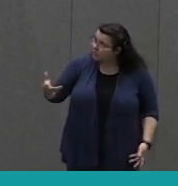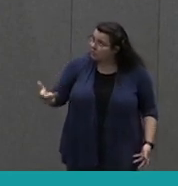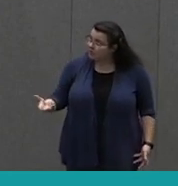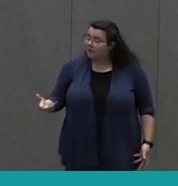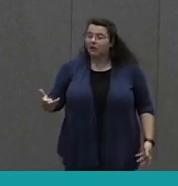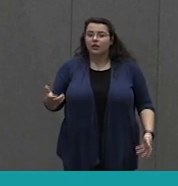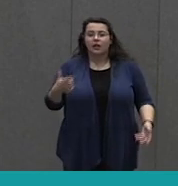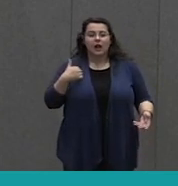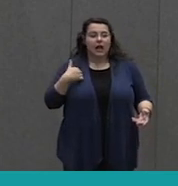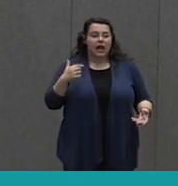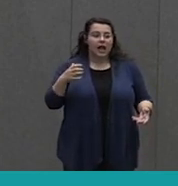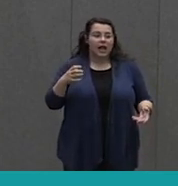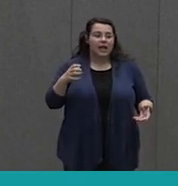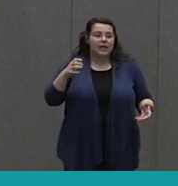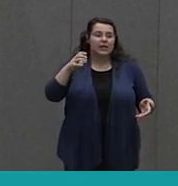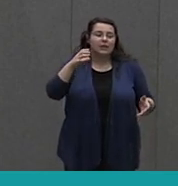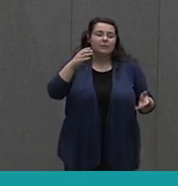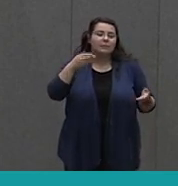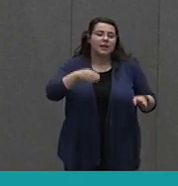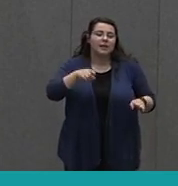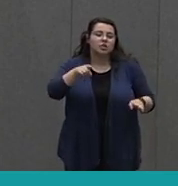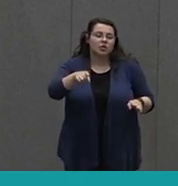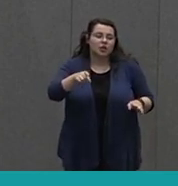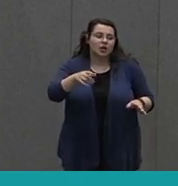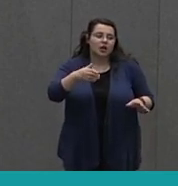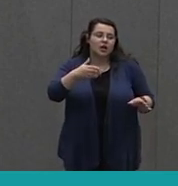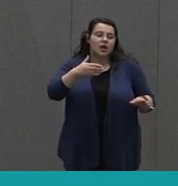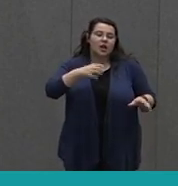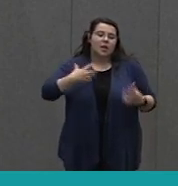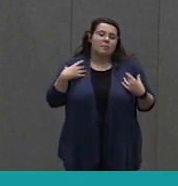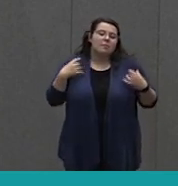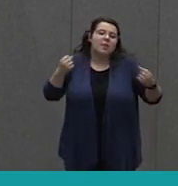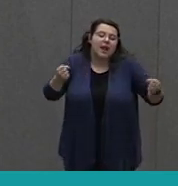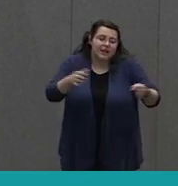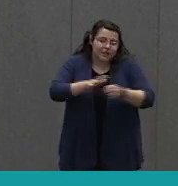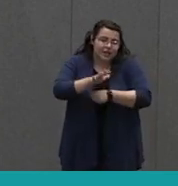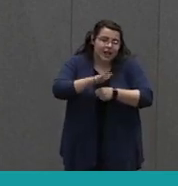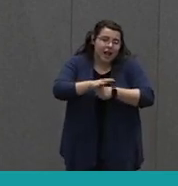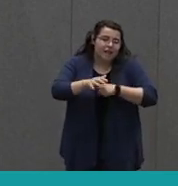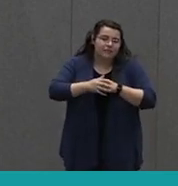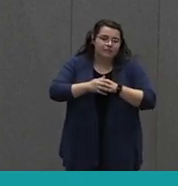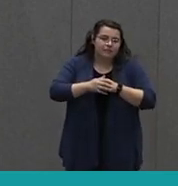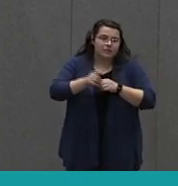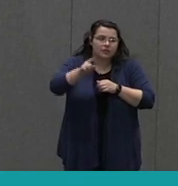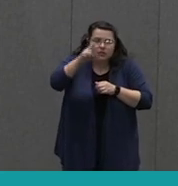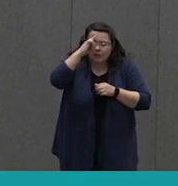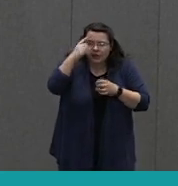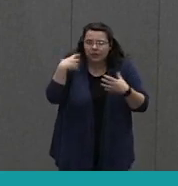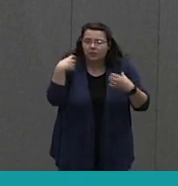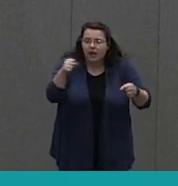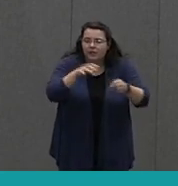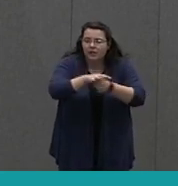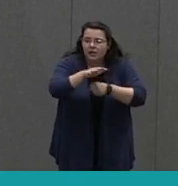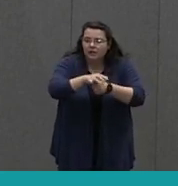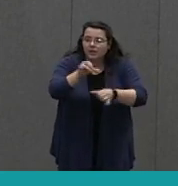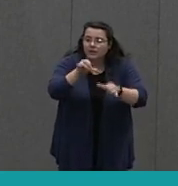Uh-oh. But if Smudge has left for forever, where will she go when it gets dark?